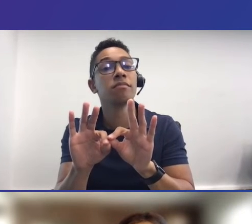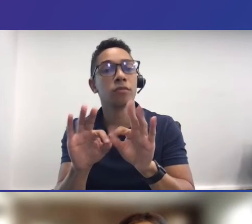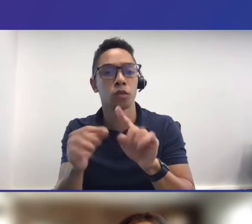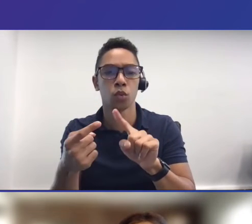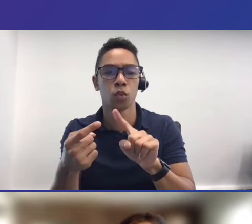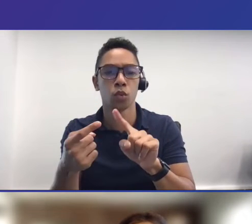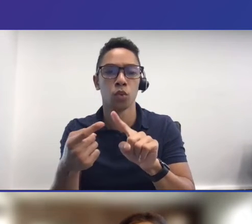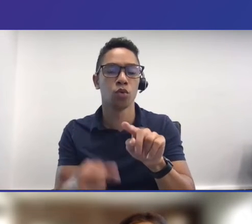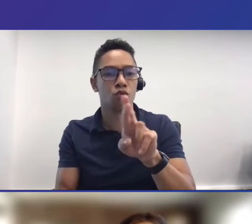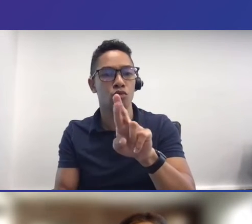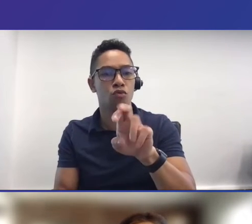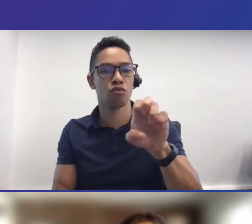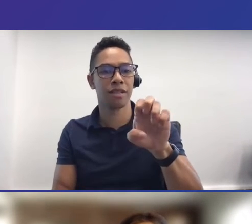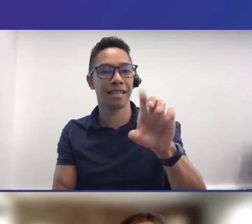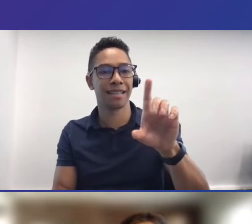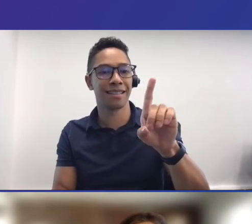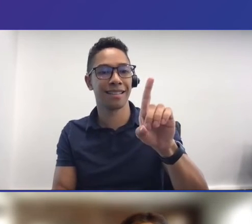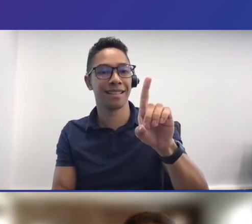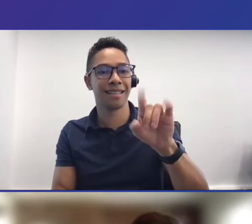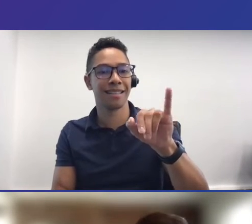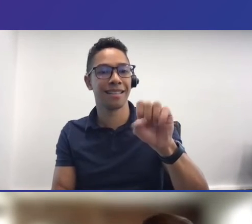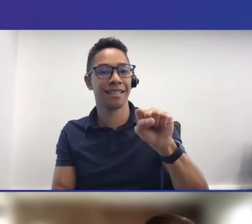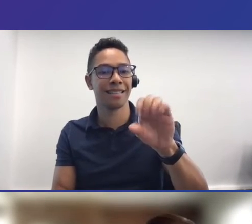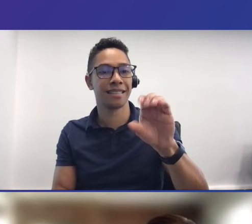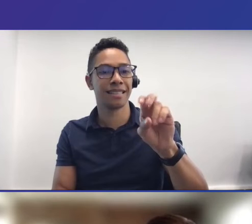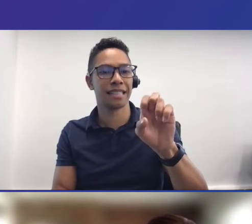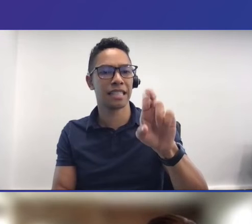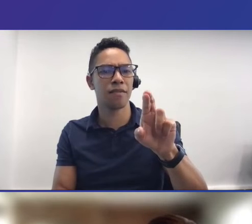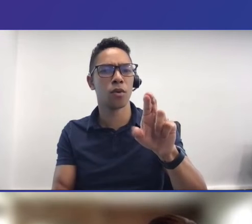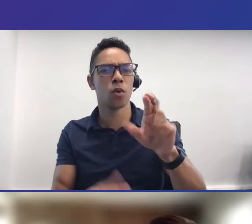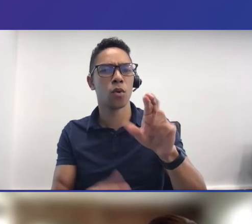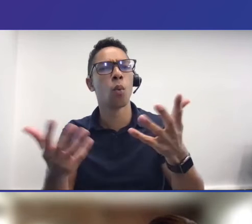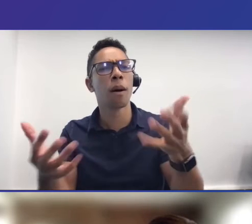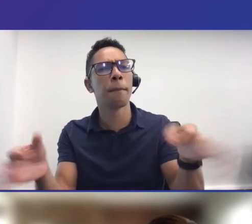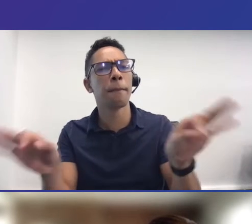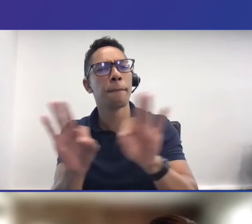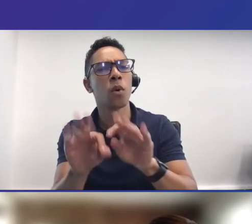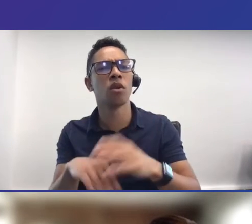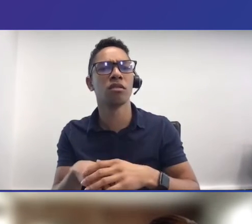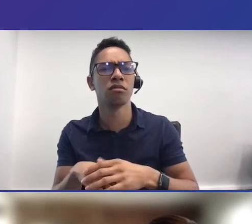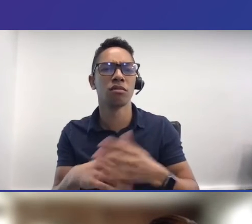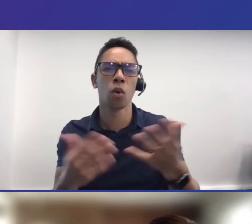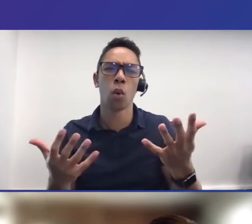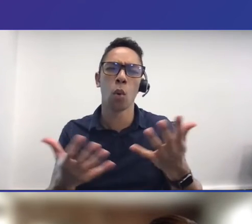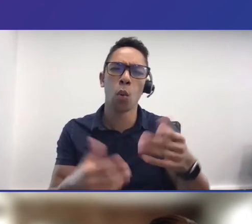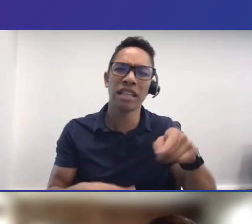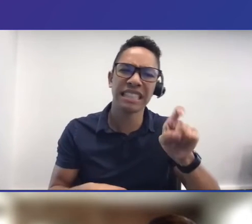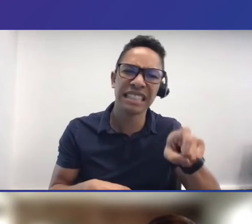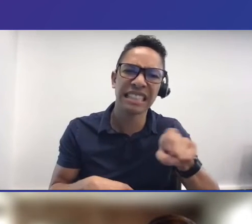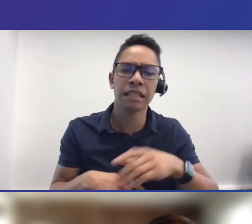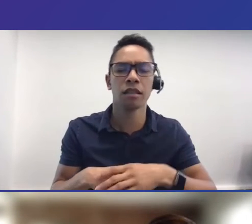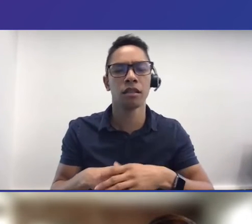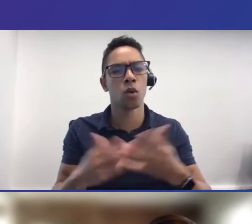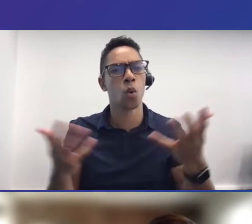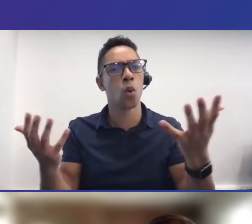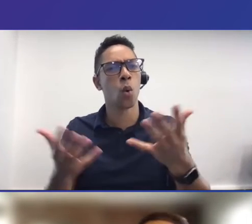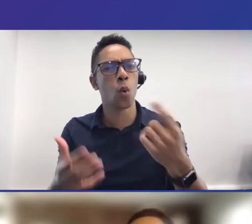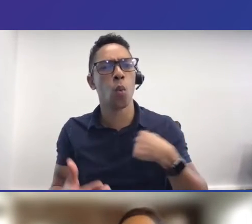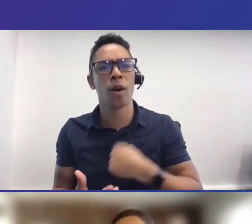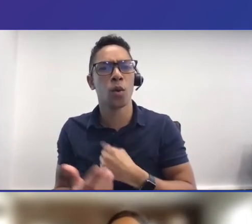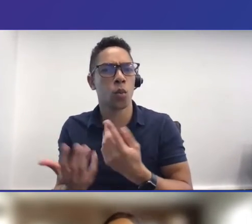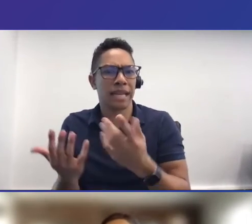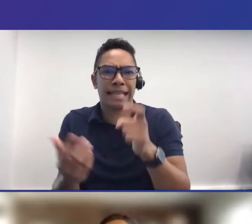rediscover for ourselves what is important, what is essential, what is it that we get passionate about? What do we